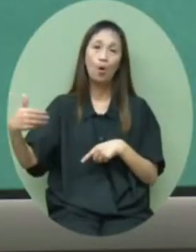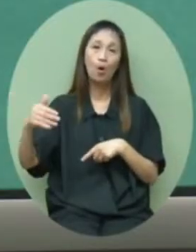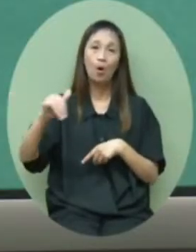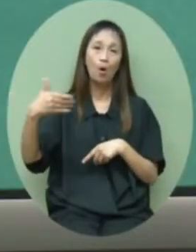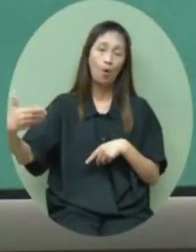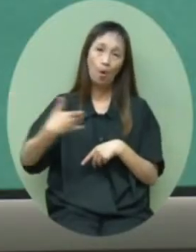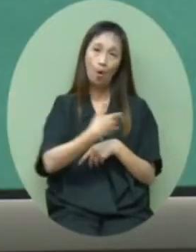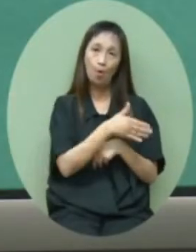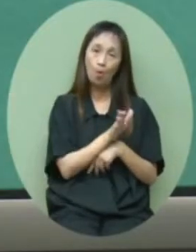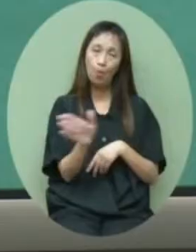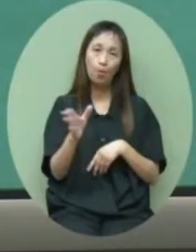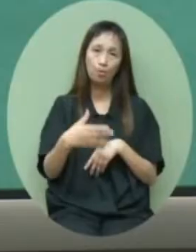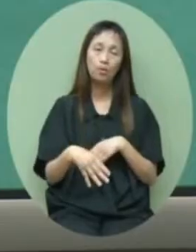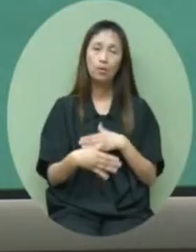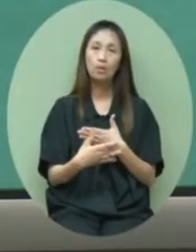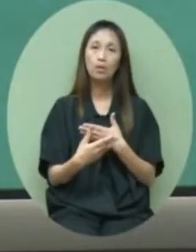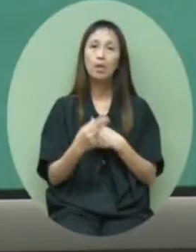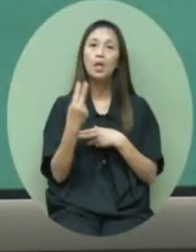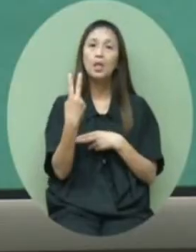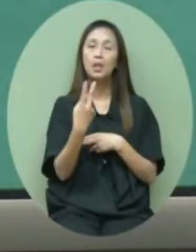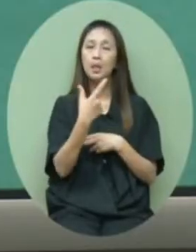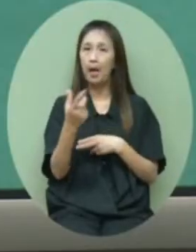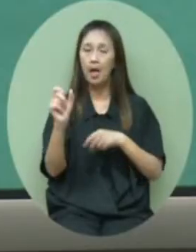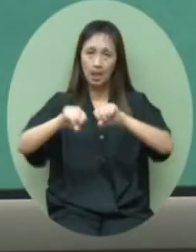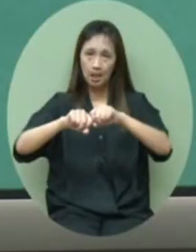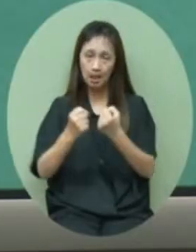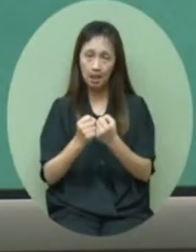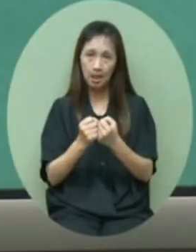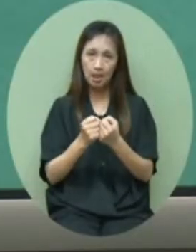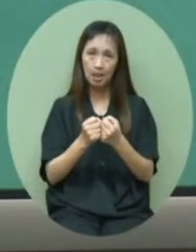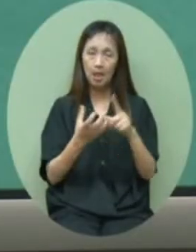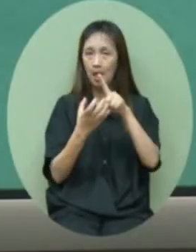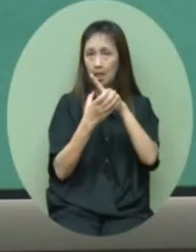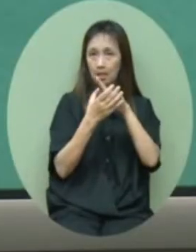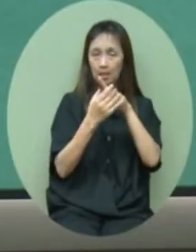Ongping 360, there will be